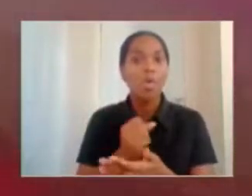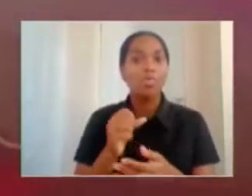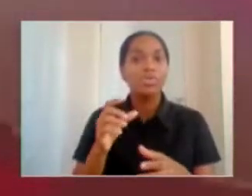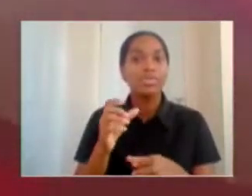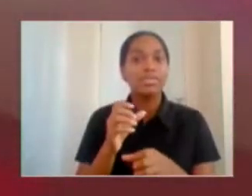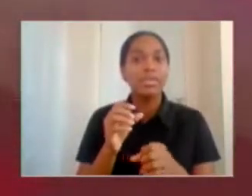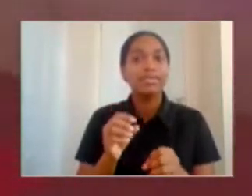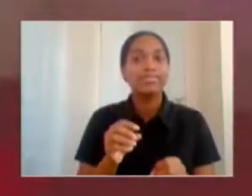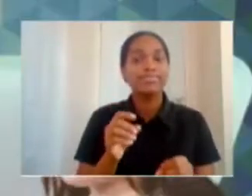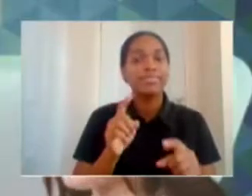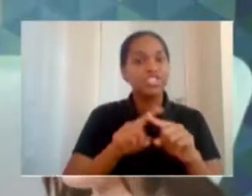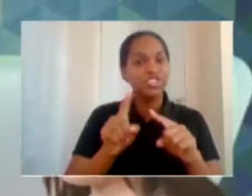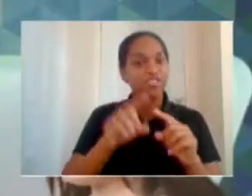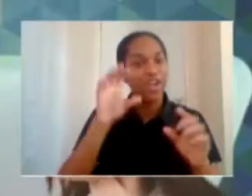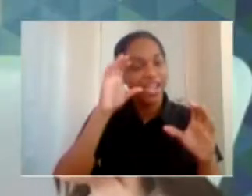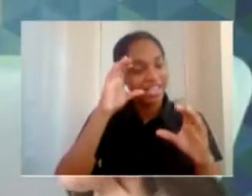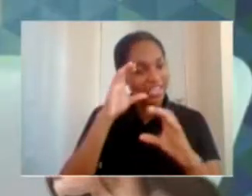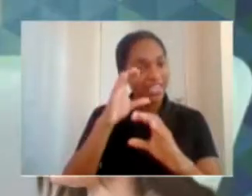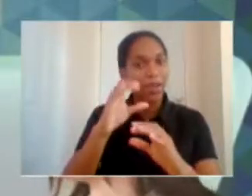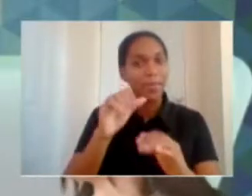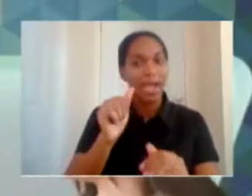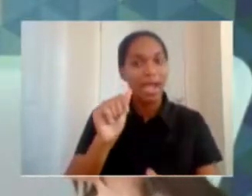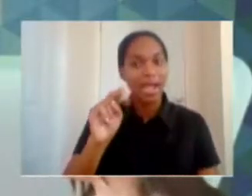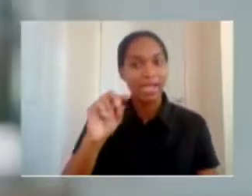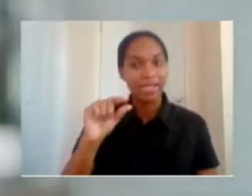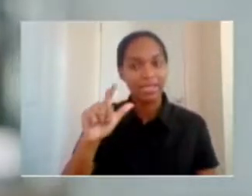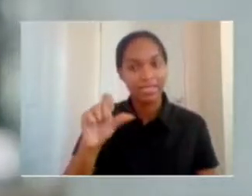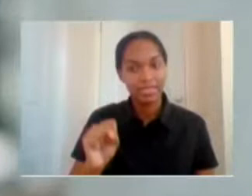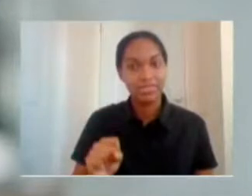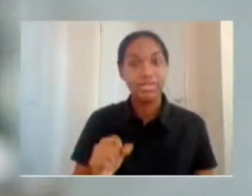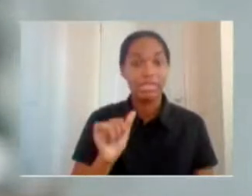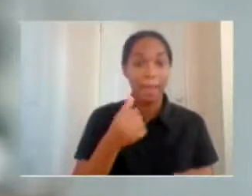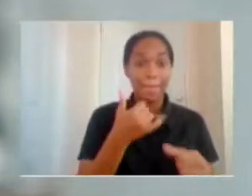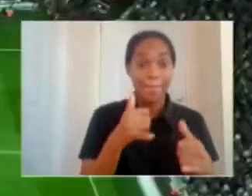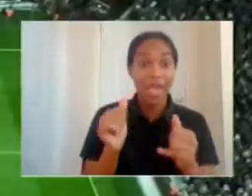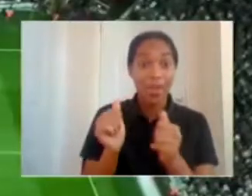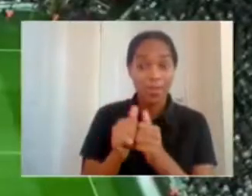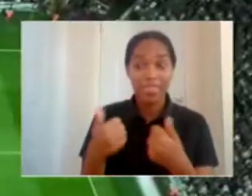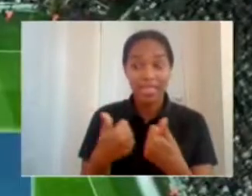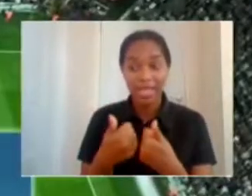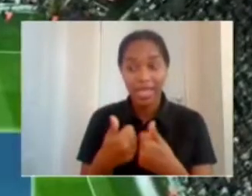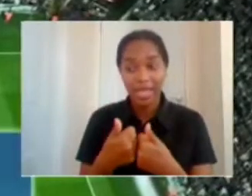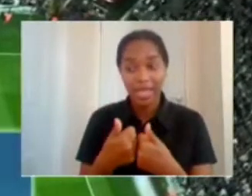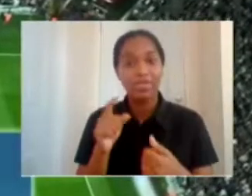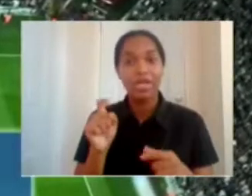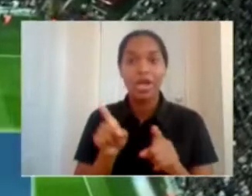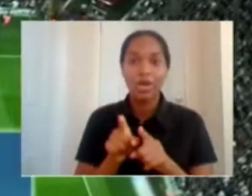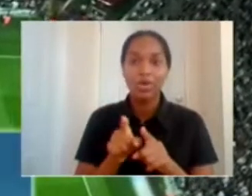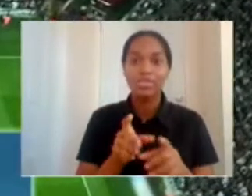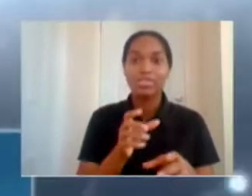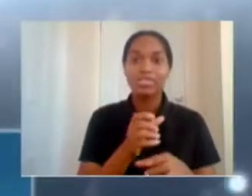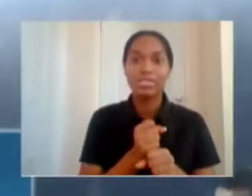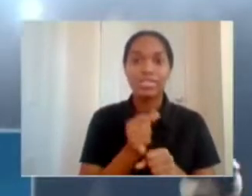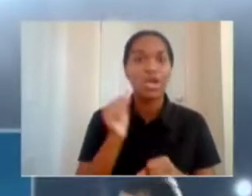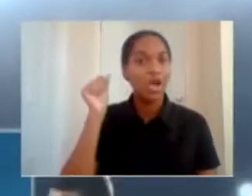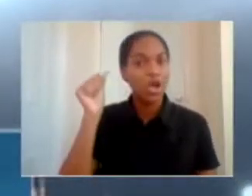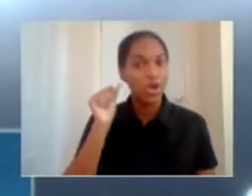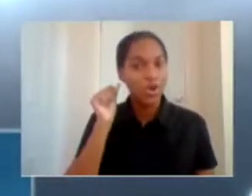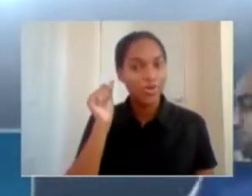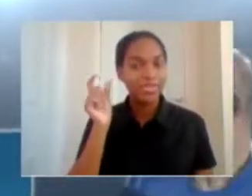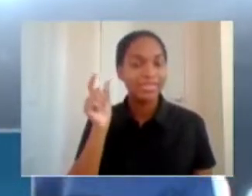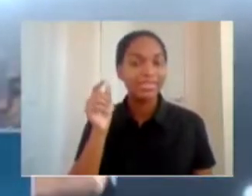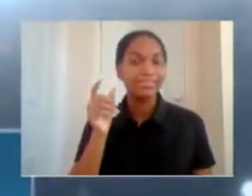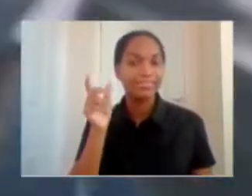camera angles, the ability to play along with game shows, personalized audio track selection for a listening experience to fit